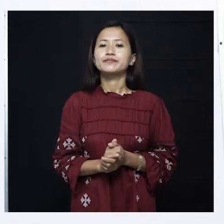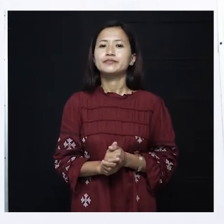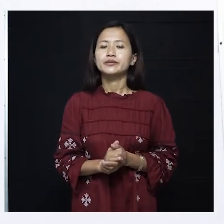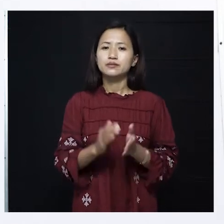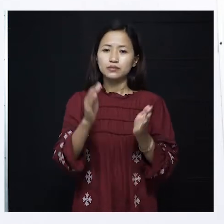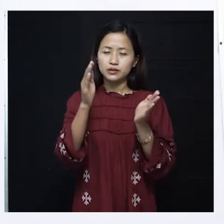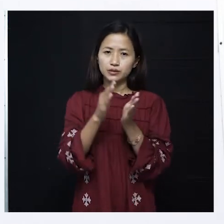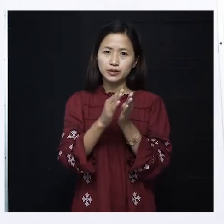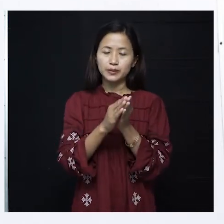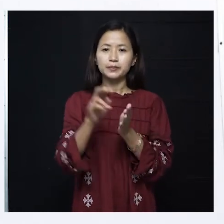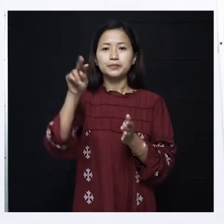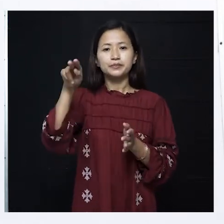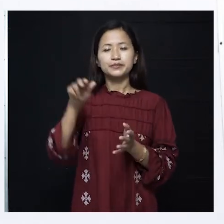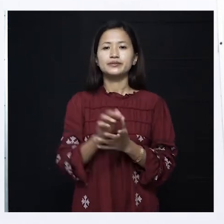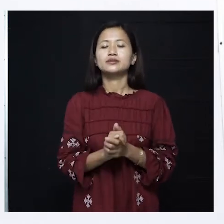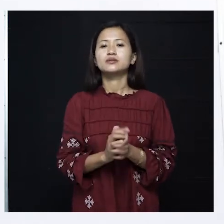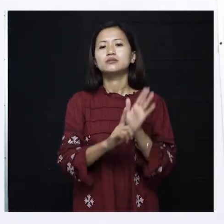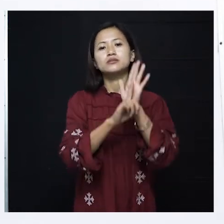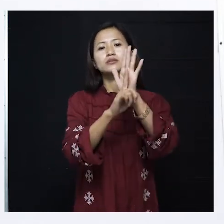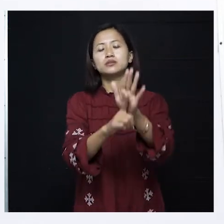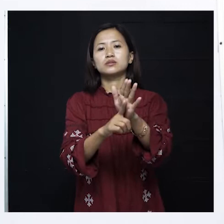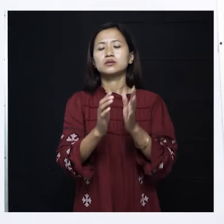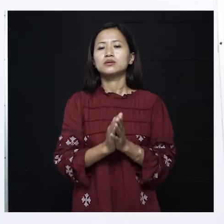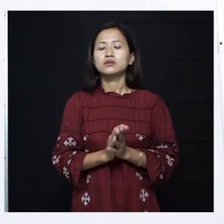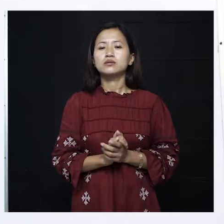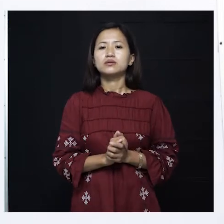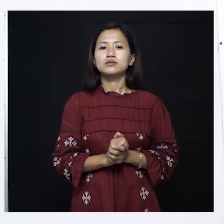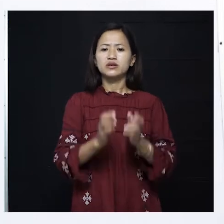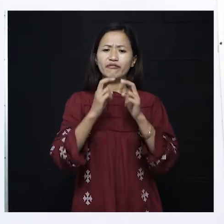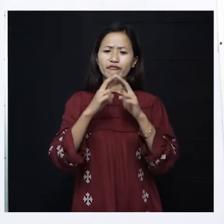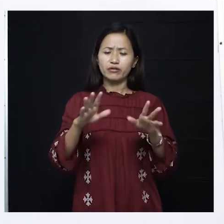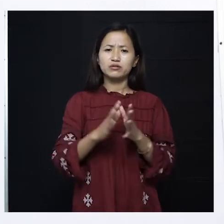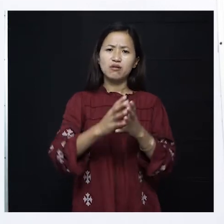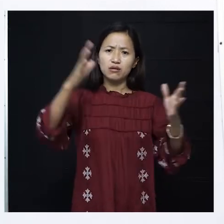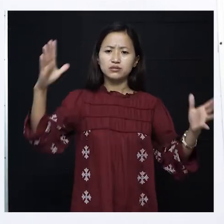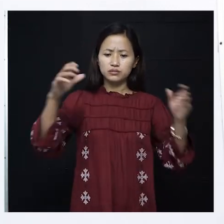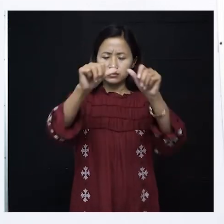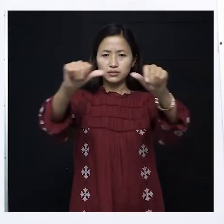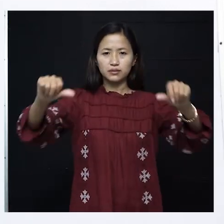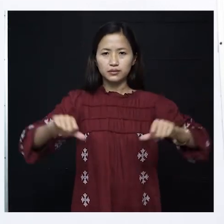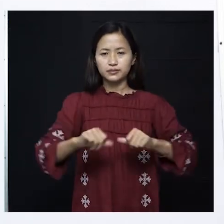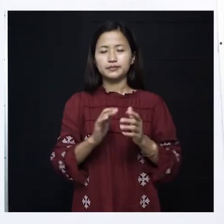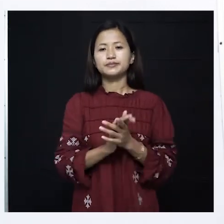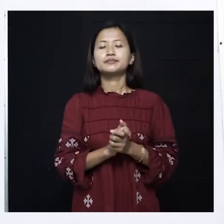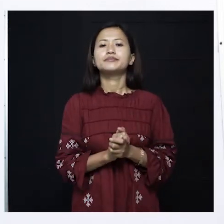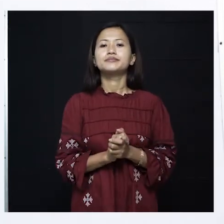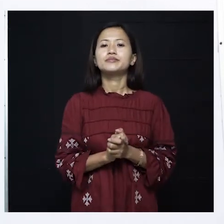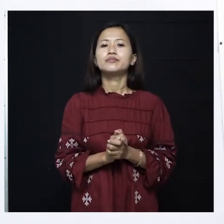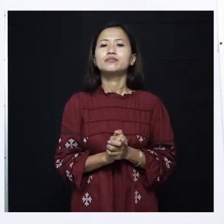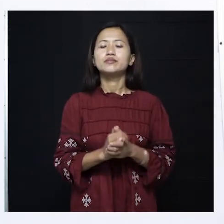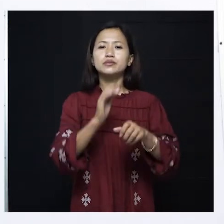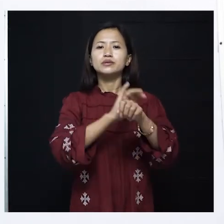Small scale map means it shows, okay, very large area, okay? It shows very large